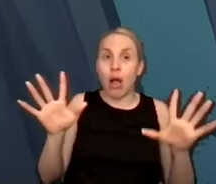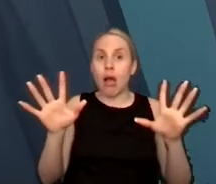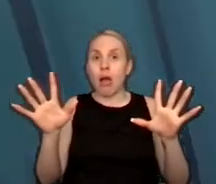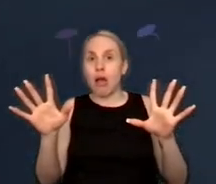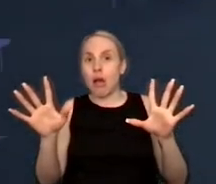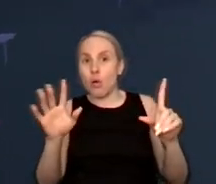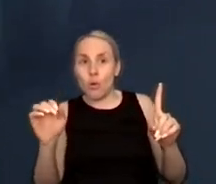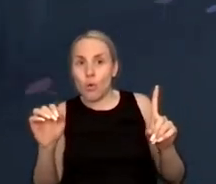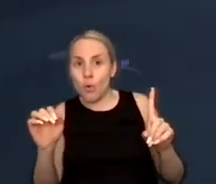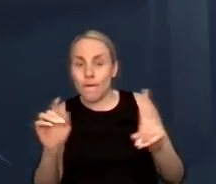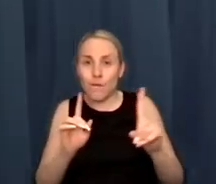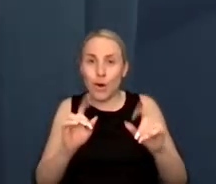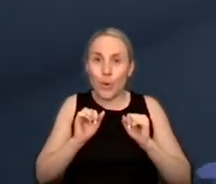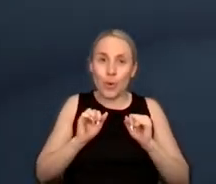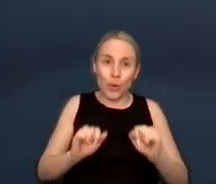fall. Let's just leave that.